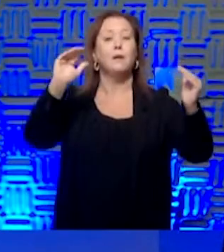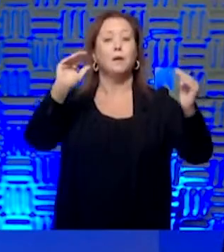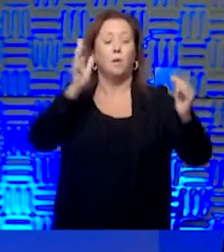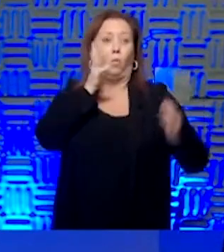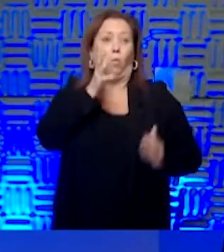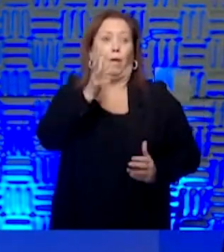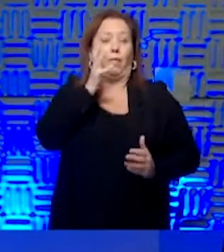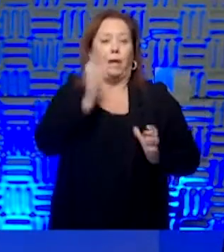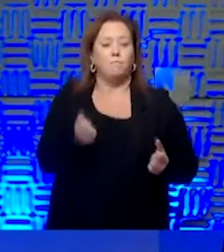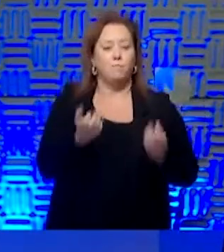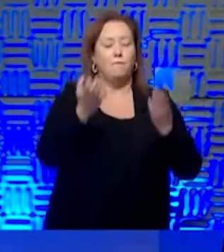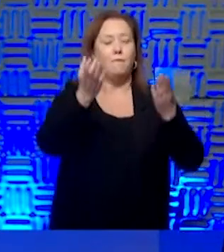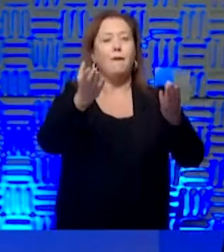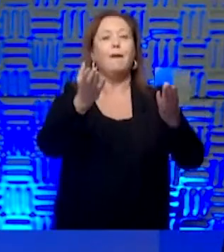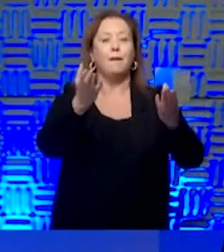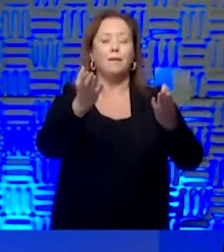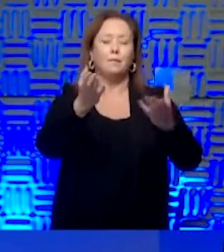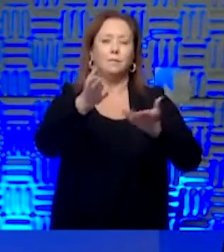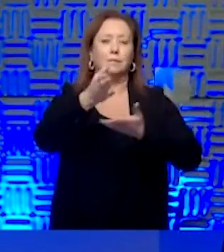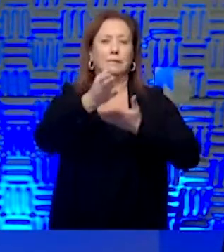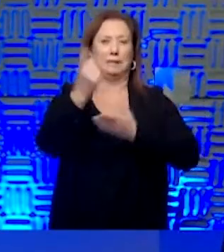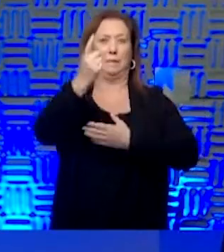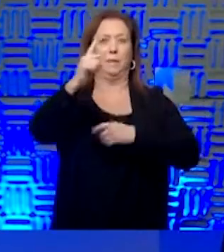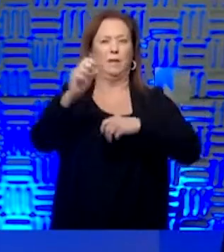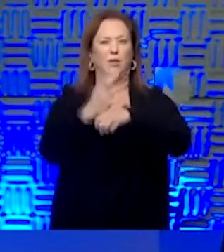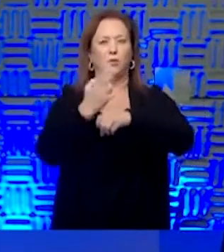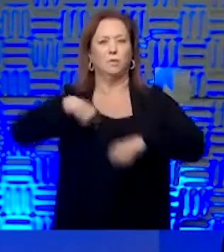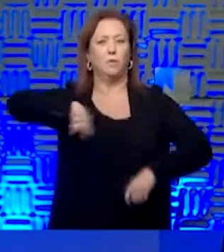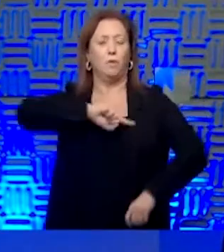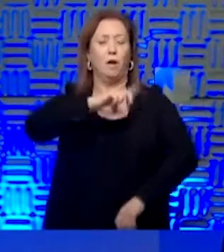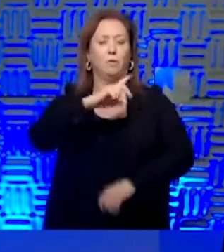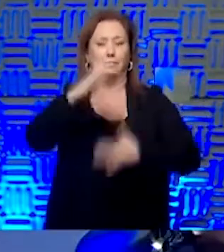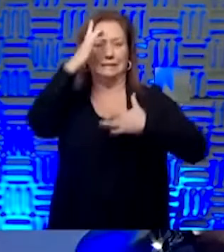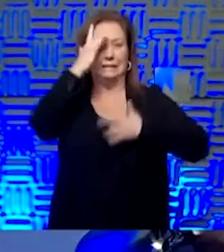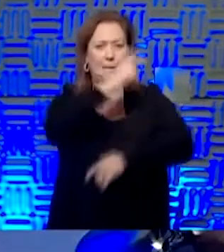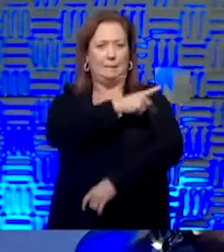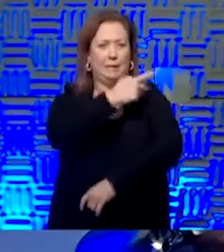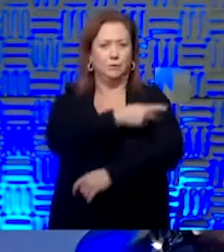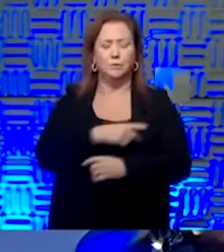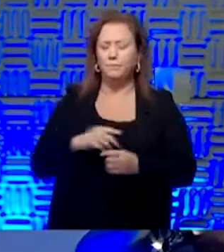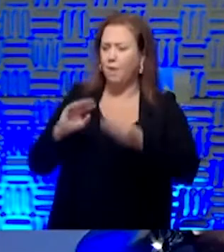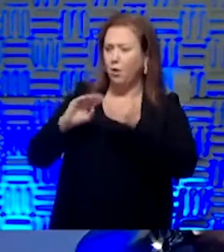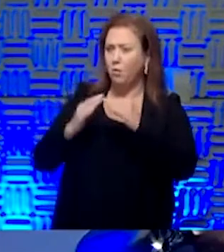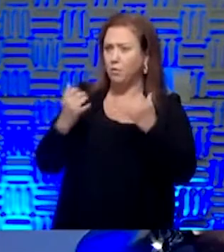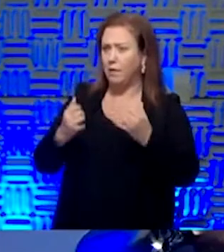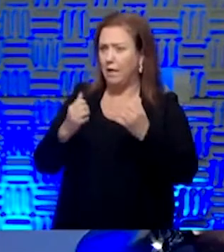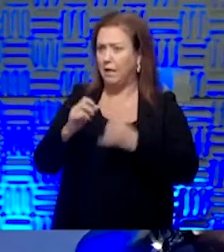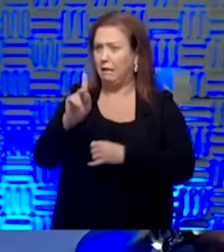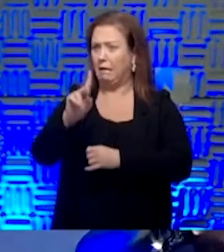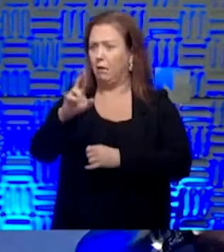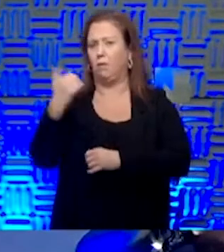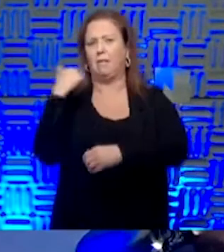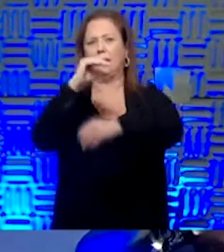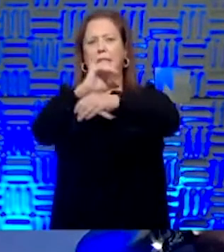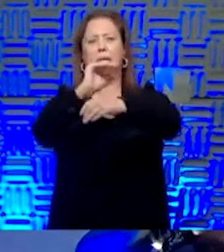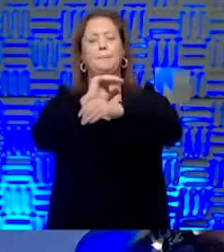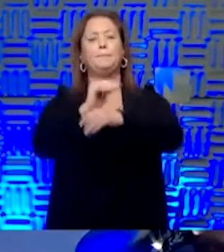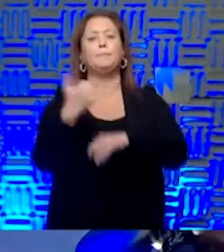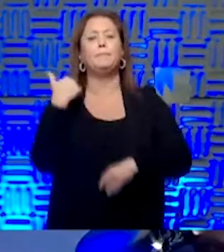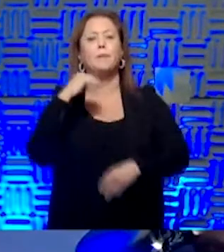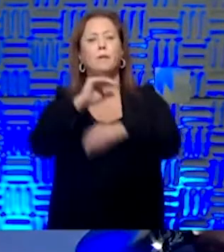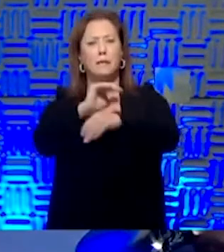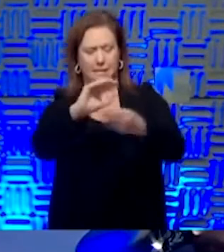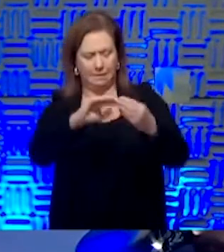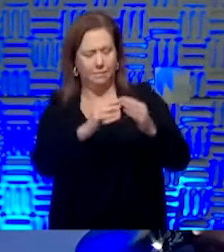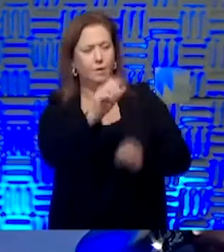will they provide something that we can use for our patients that are infected? What are our numbers like today? Or at least last night. I don't know. So I haven't seen the numbers